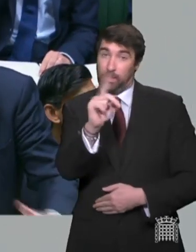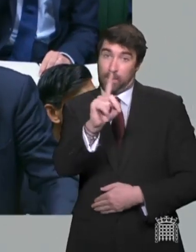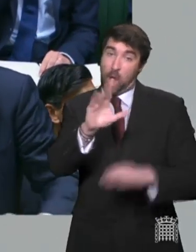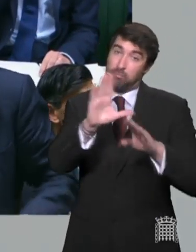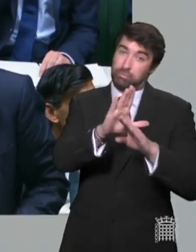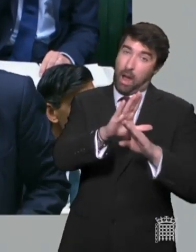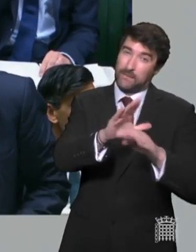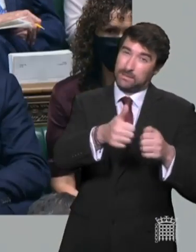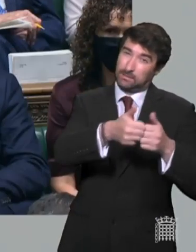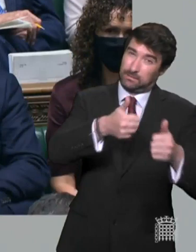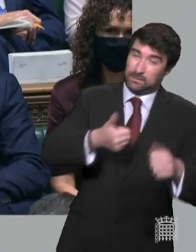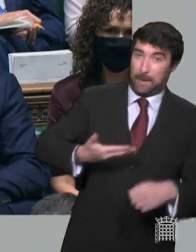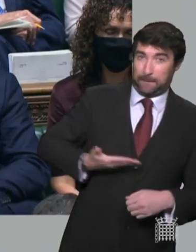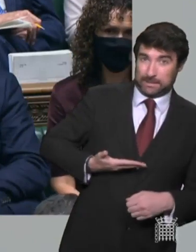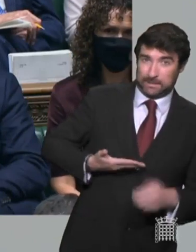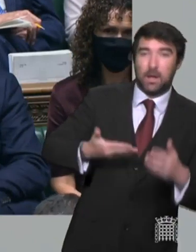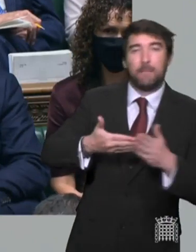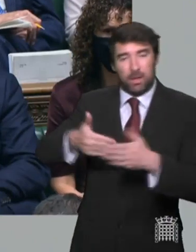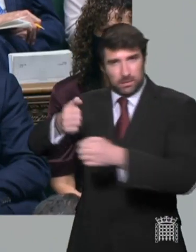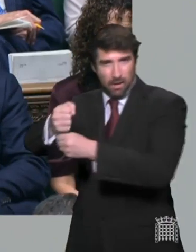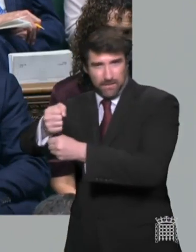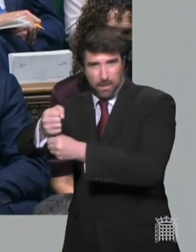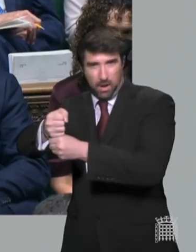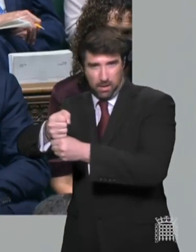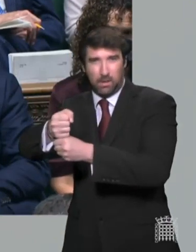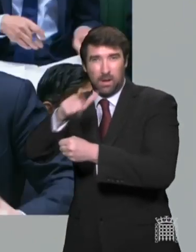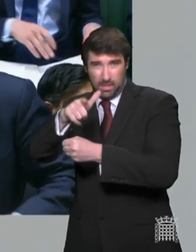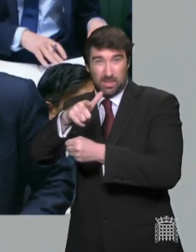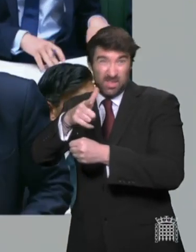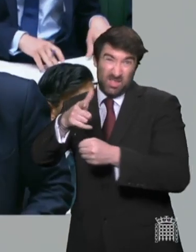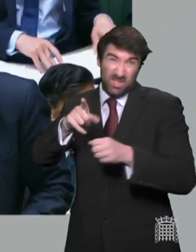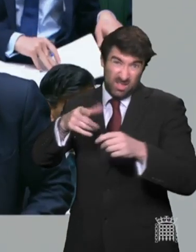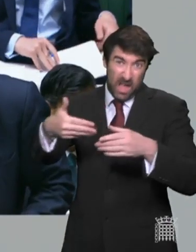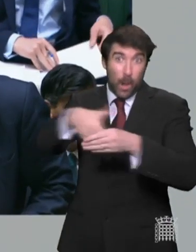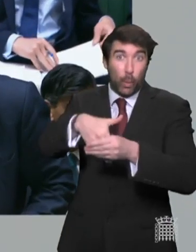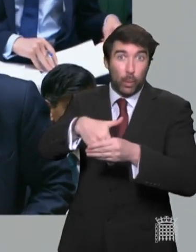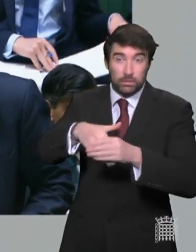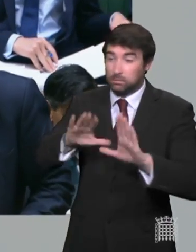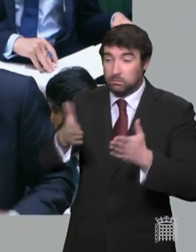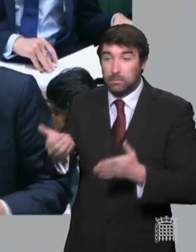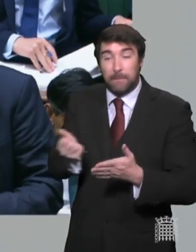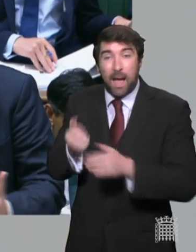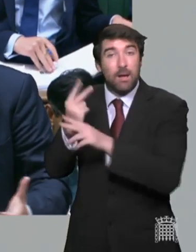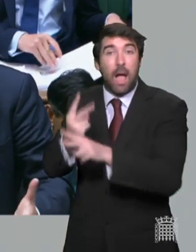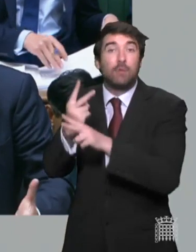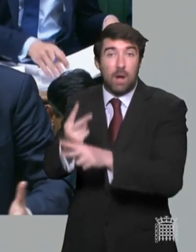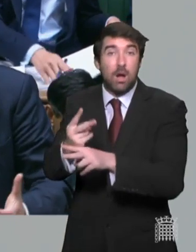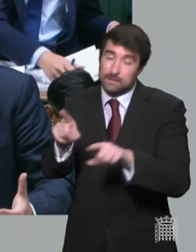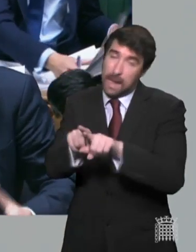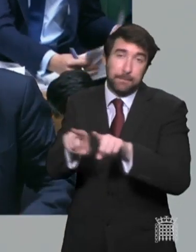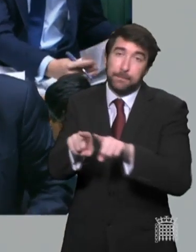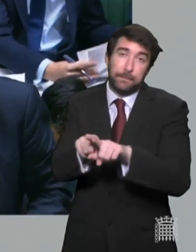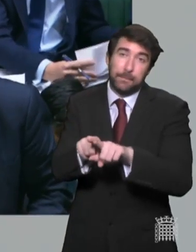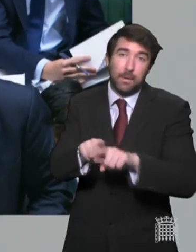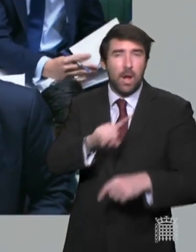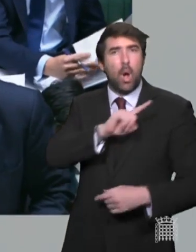caring across the board. And I believe that will support unpaid carers as well, since they will no longer have the anxiety, for instance, that their loved ones, their